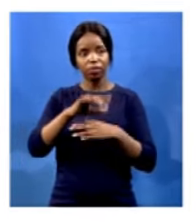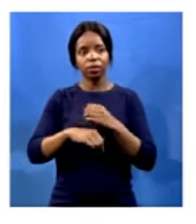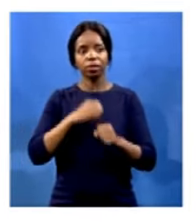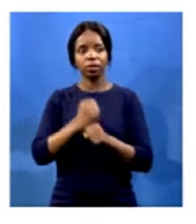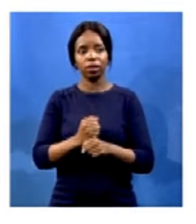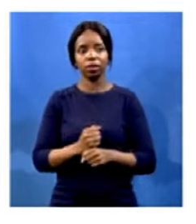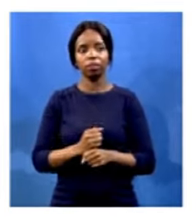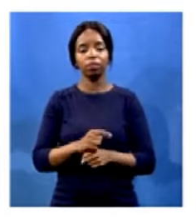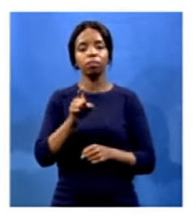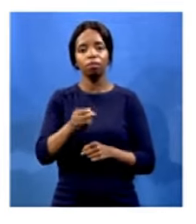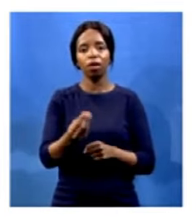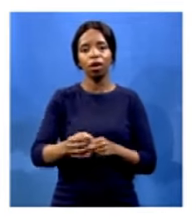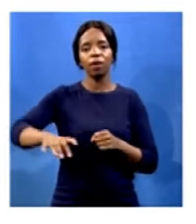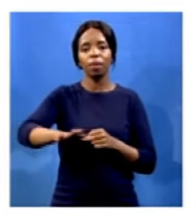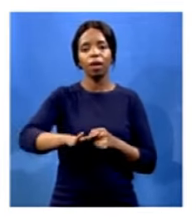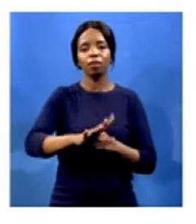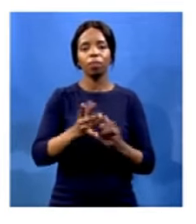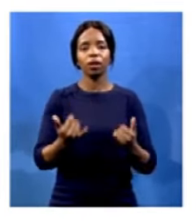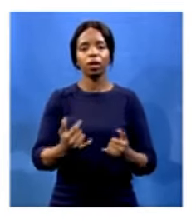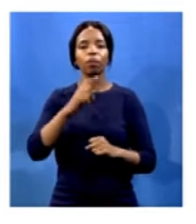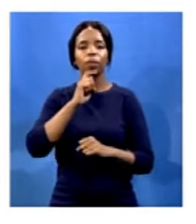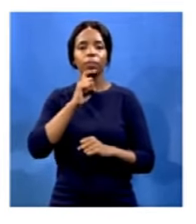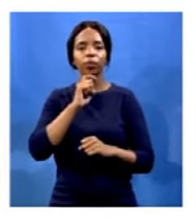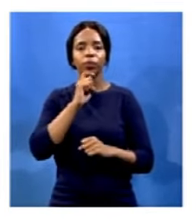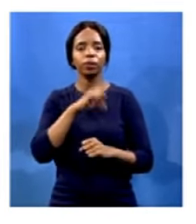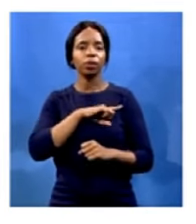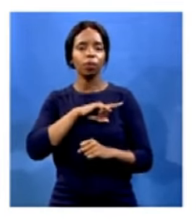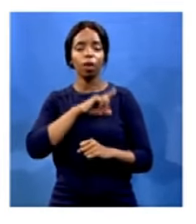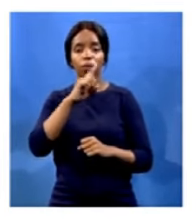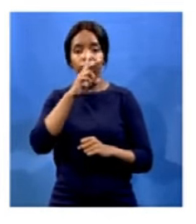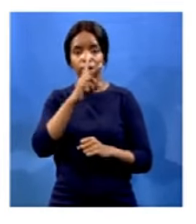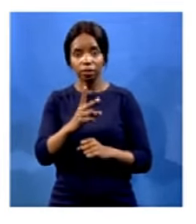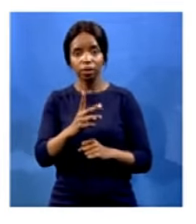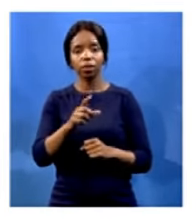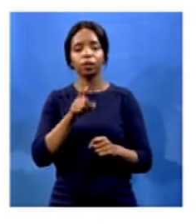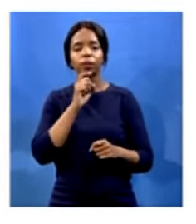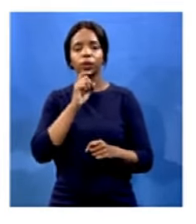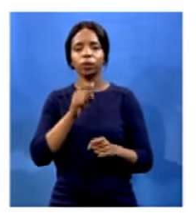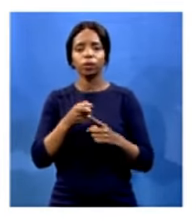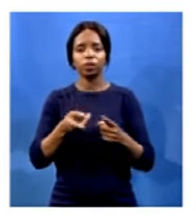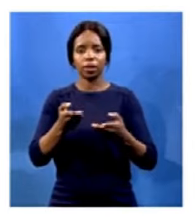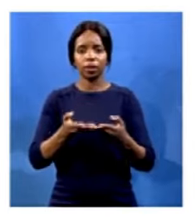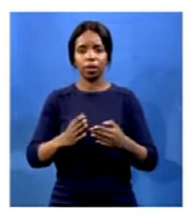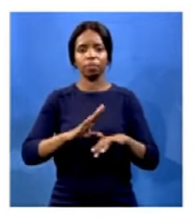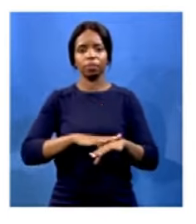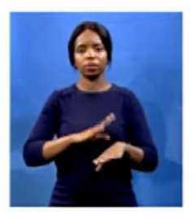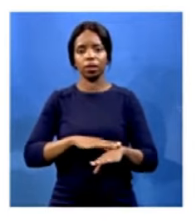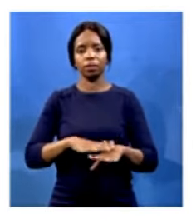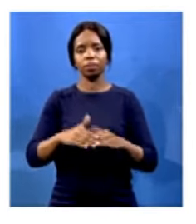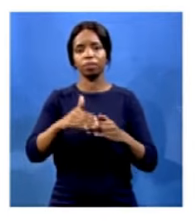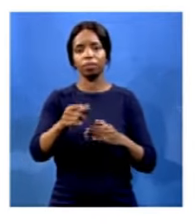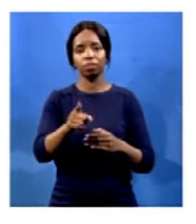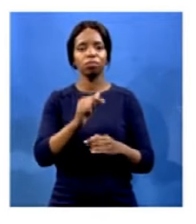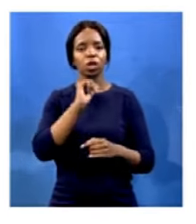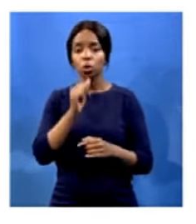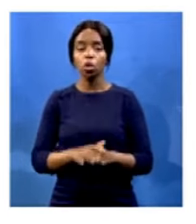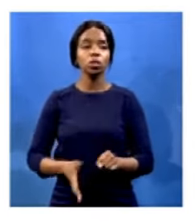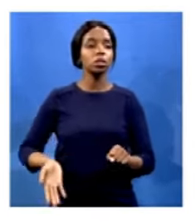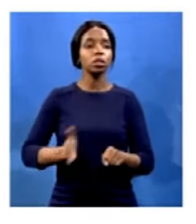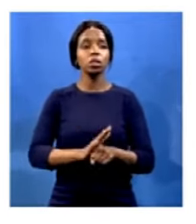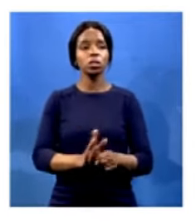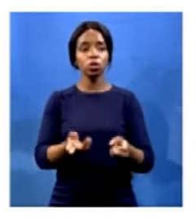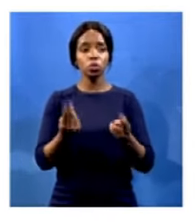have been using them to an extent. So it's not something that is entirely completely new. However, we understand that the support